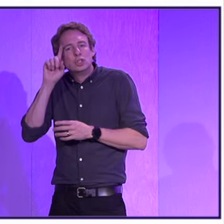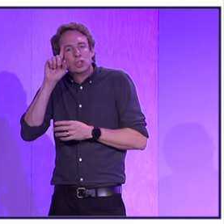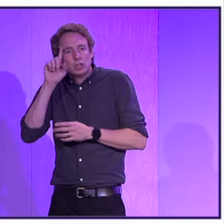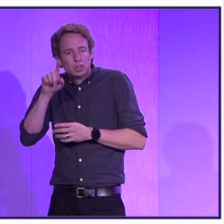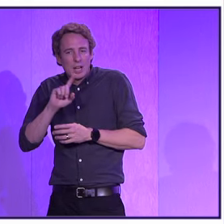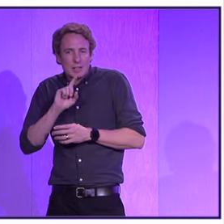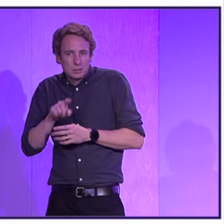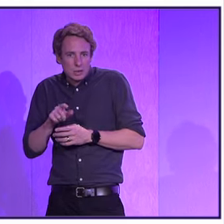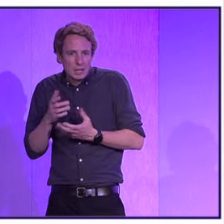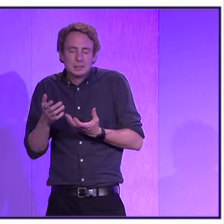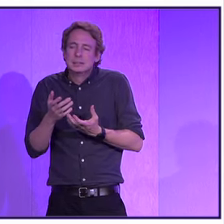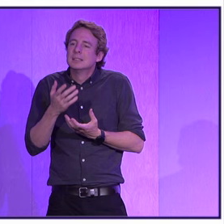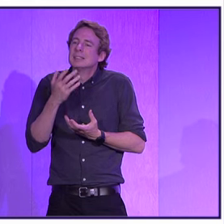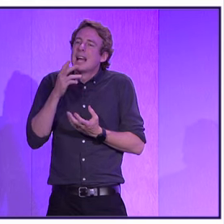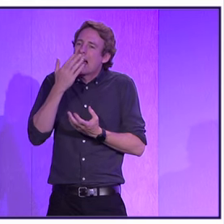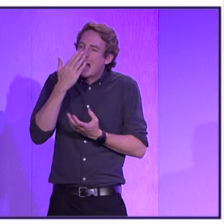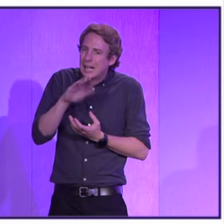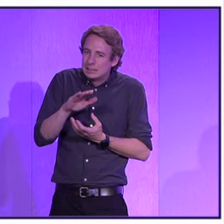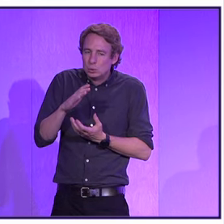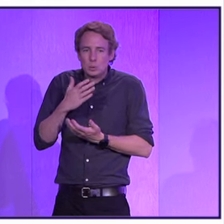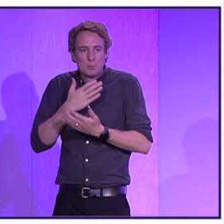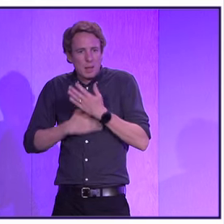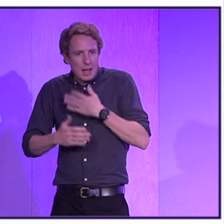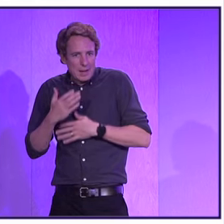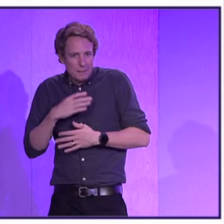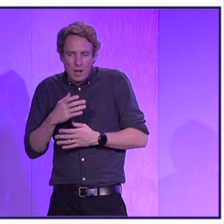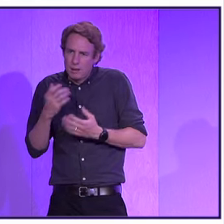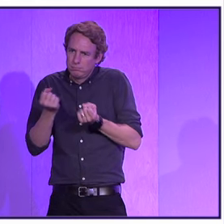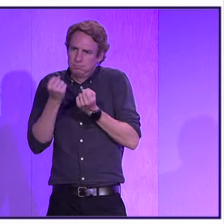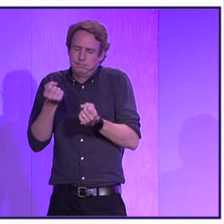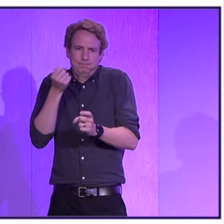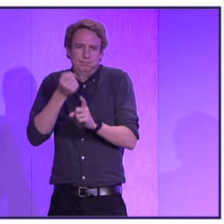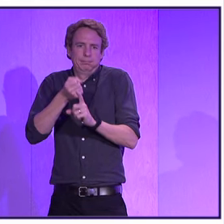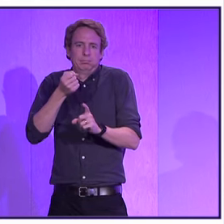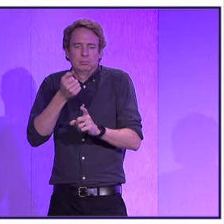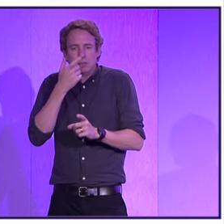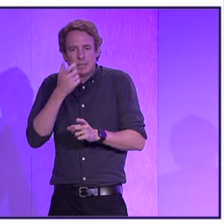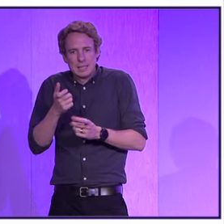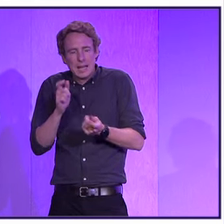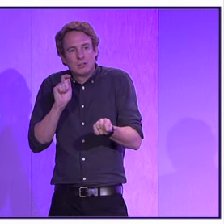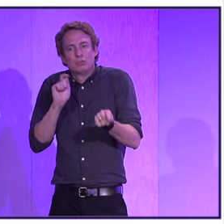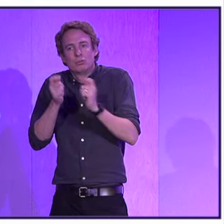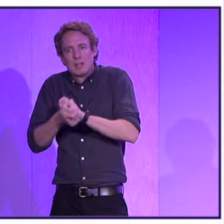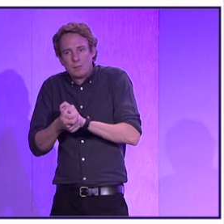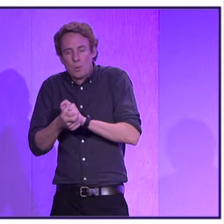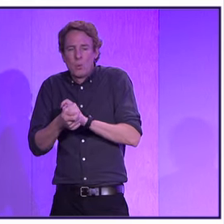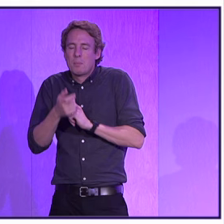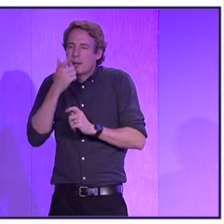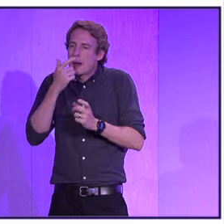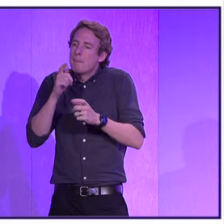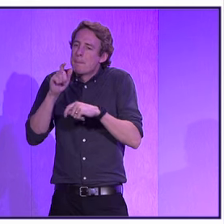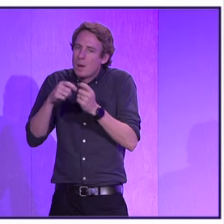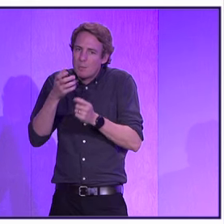attitudes and behaviours have the power to transform an encounter into a learning experience.